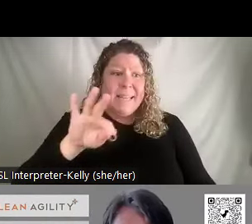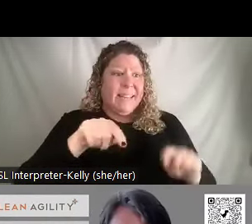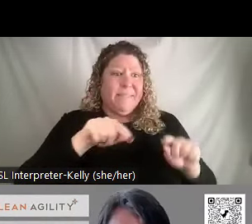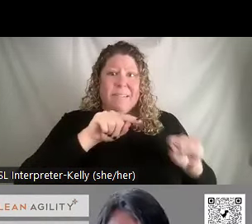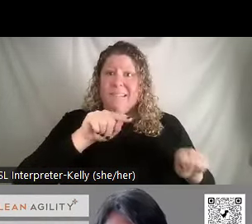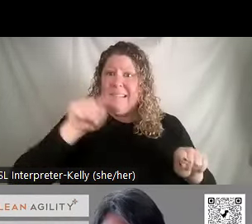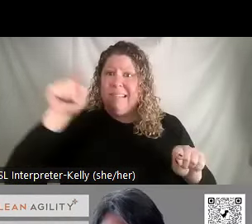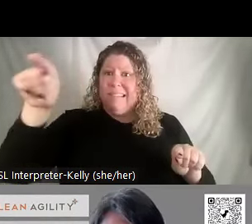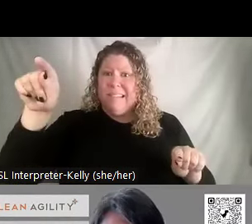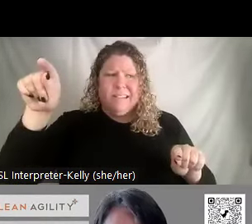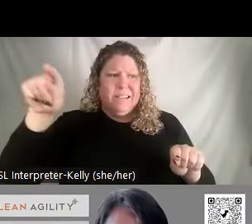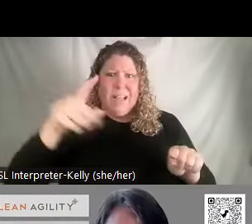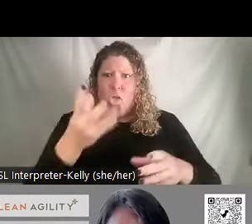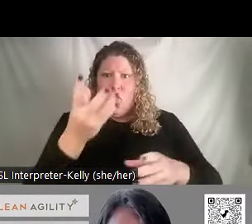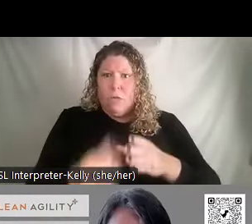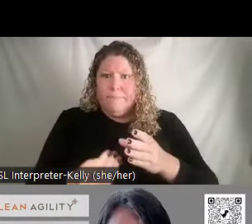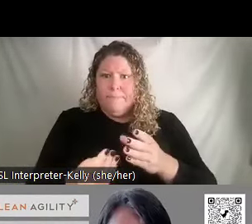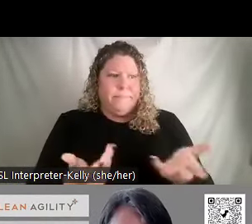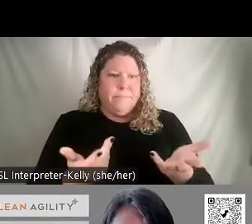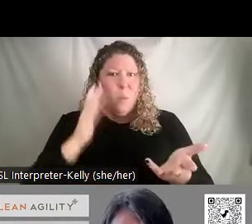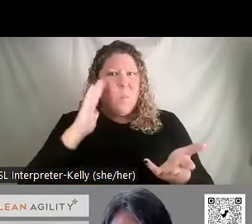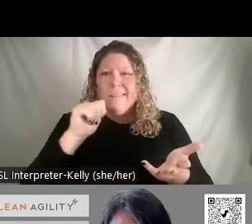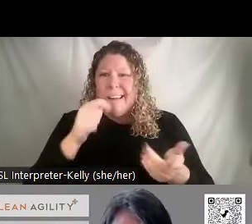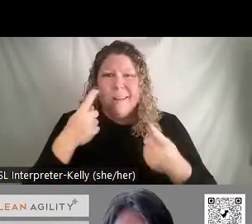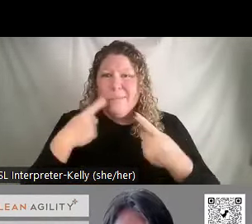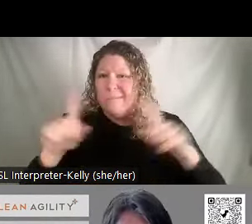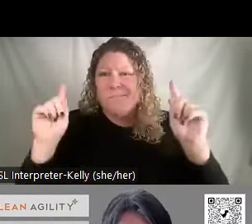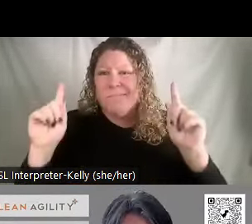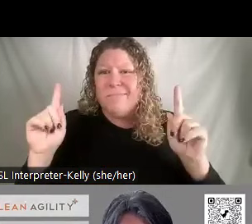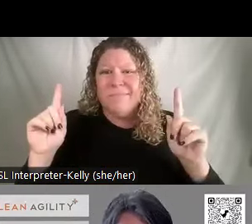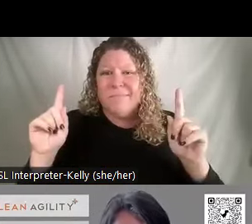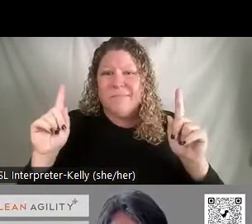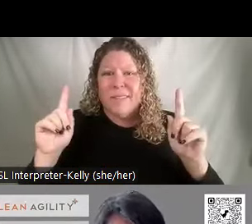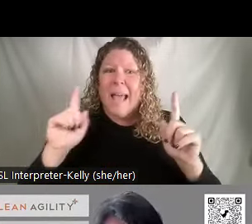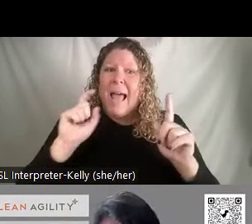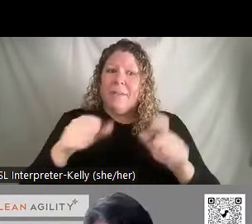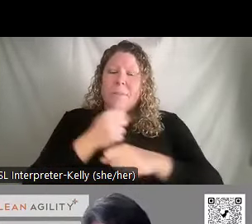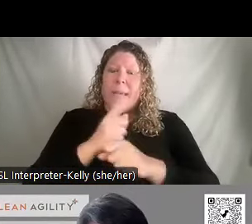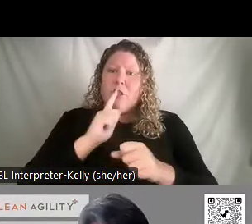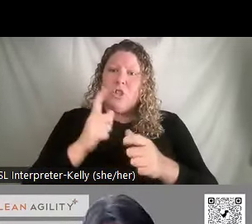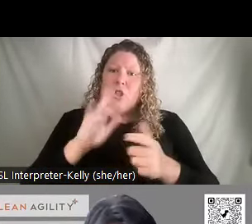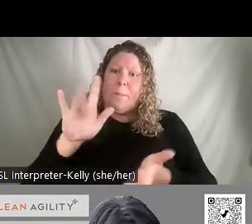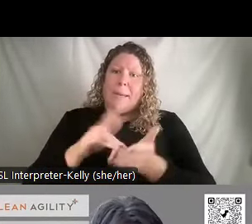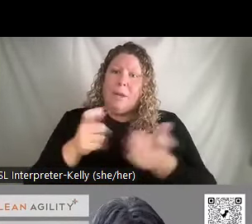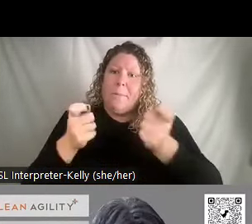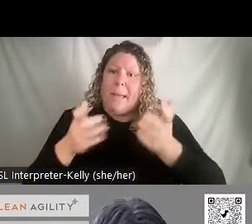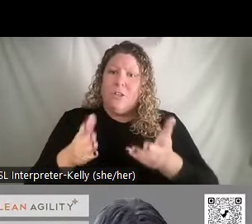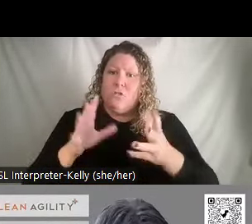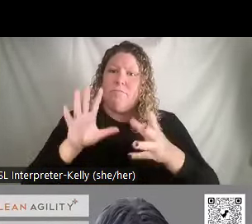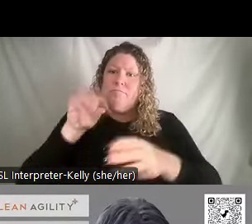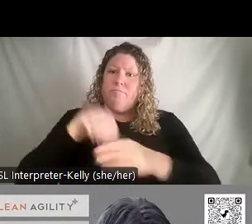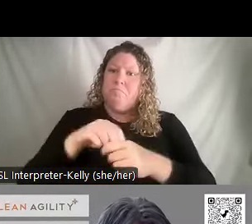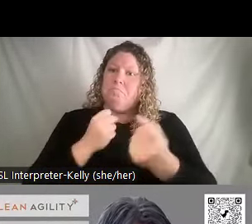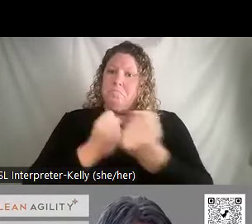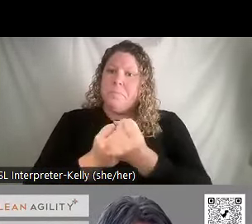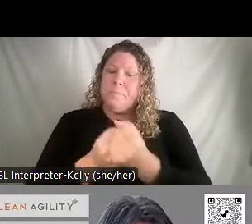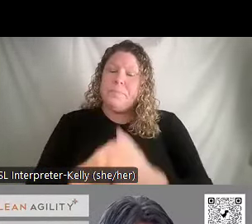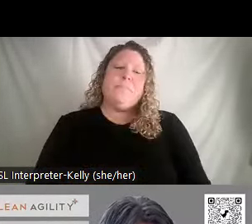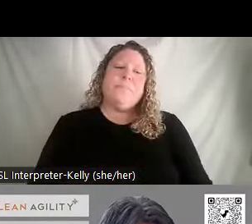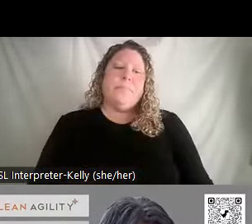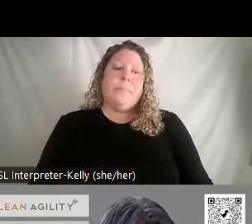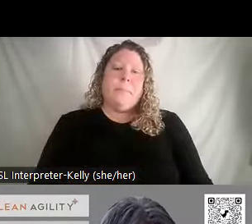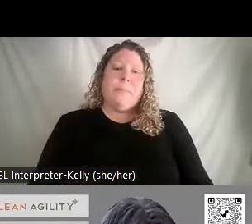thing probably isn't going to get executed. So we need to make sure that middle managers are co-owners of this. As well, something else we